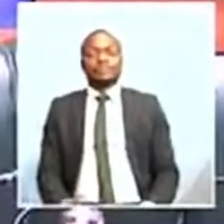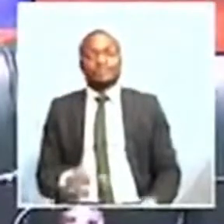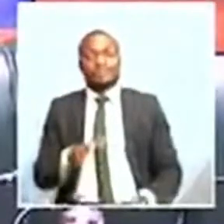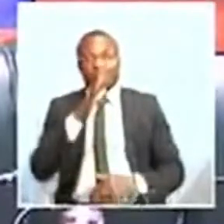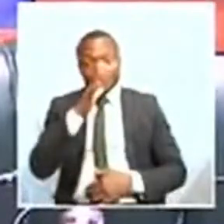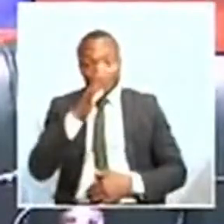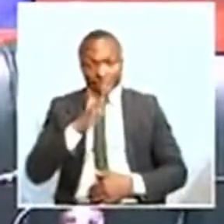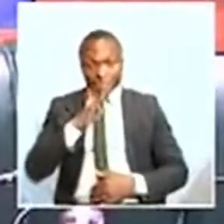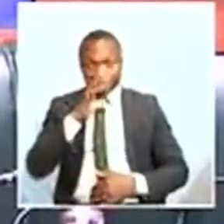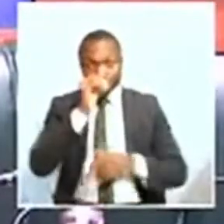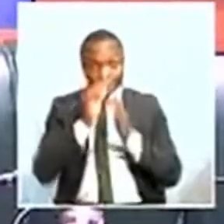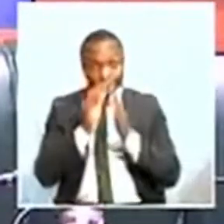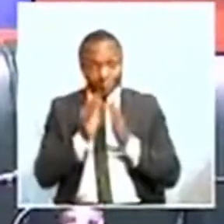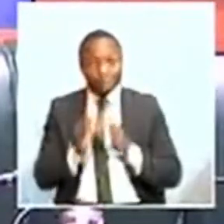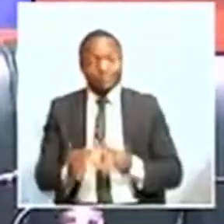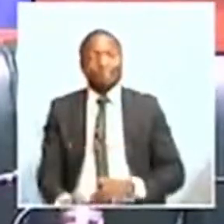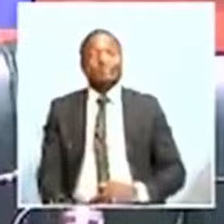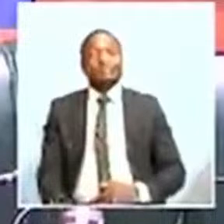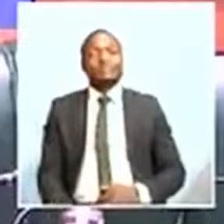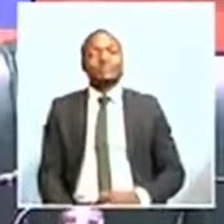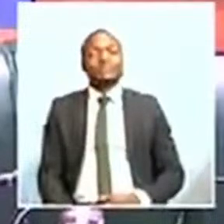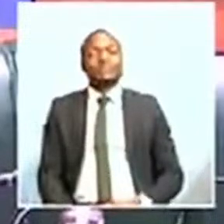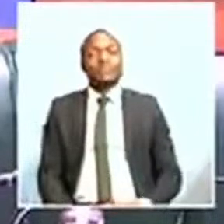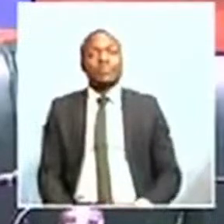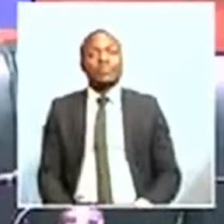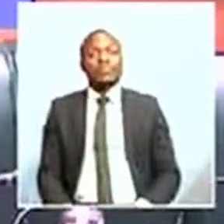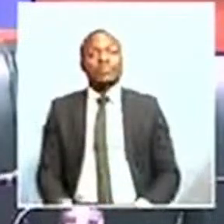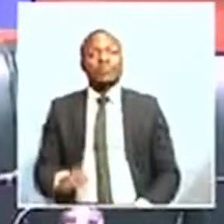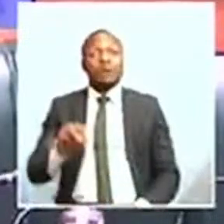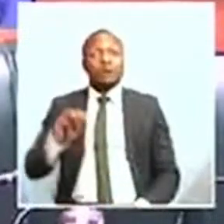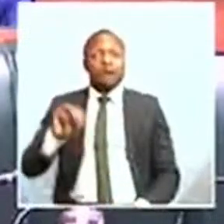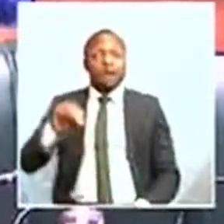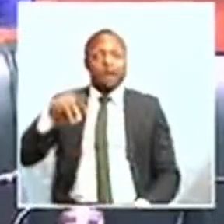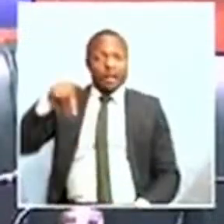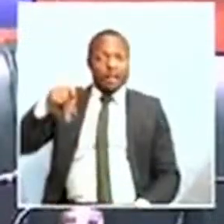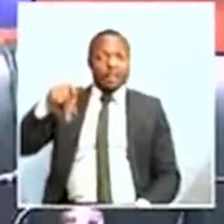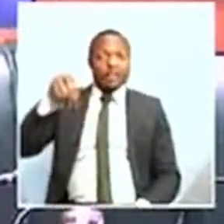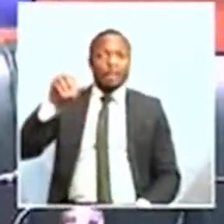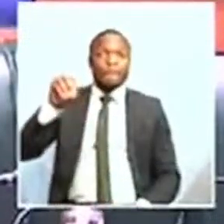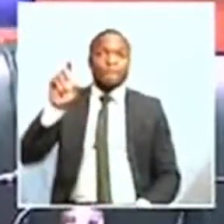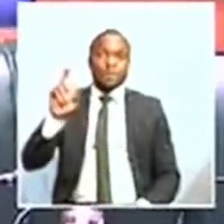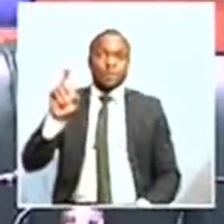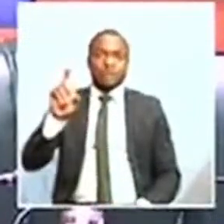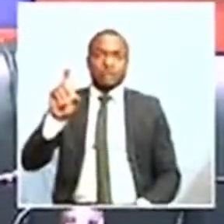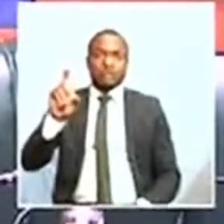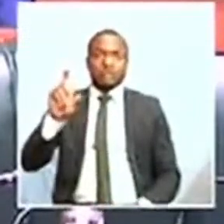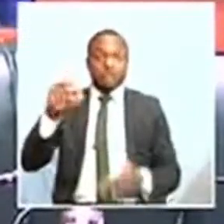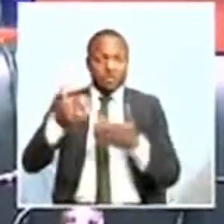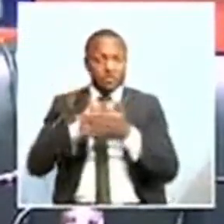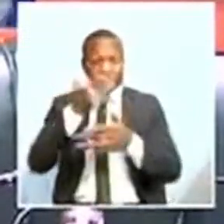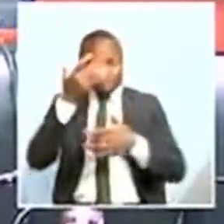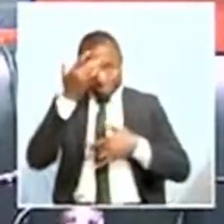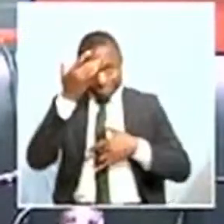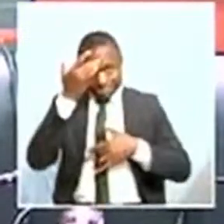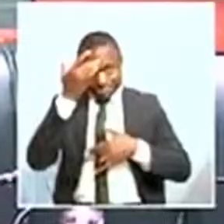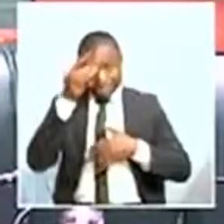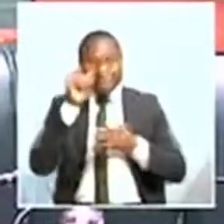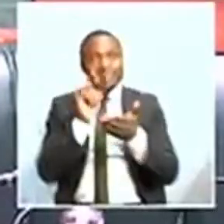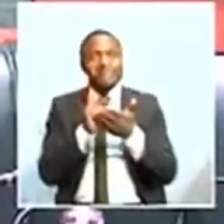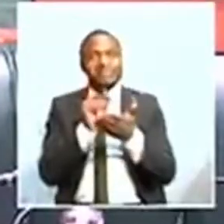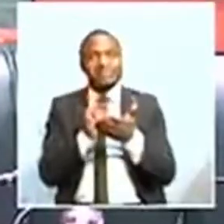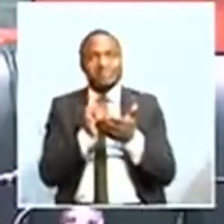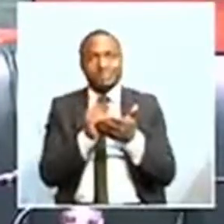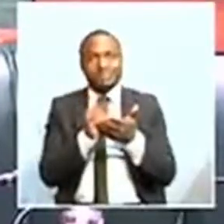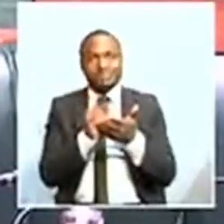Madam Speaker, for mpox, I wouldn't say it has so escalated